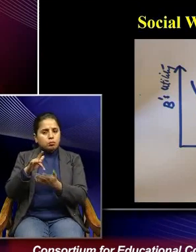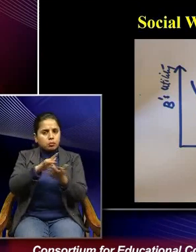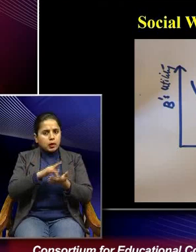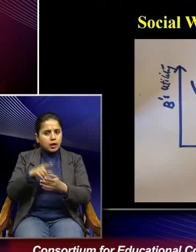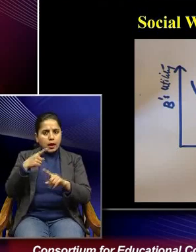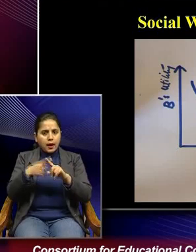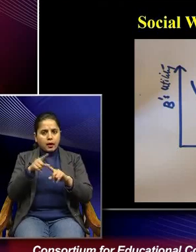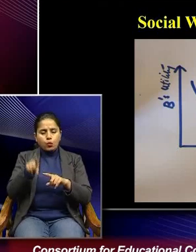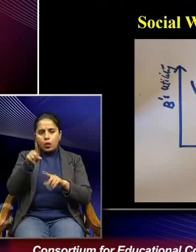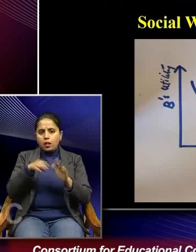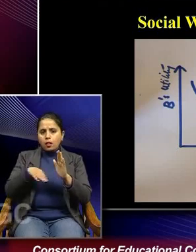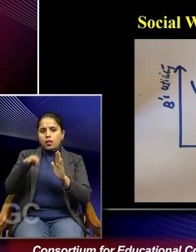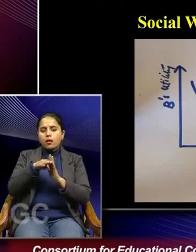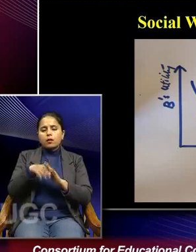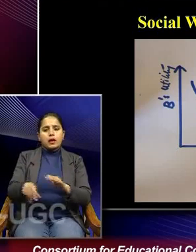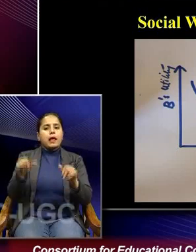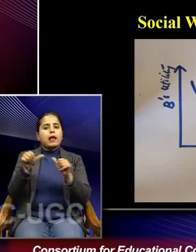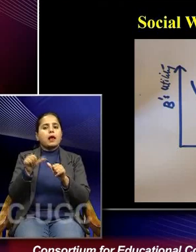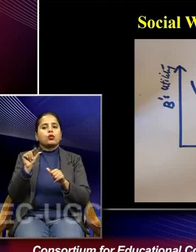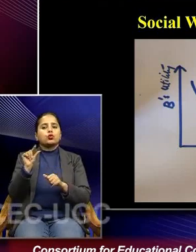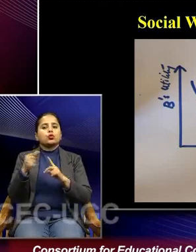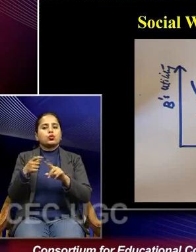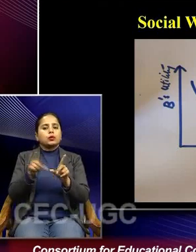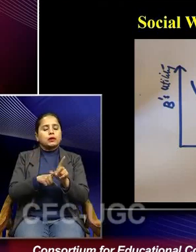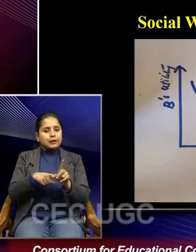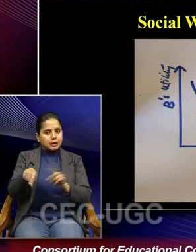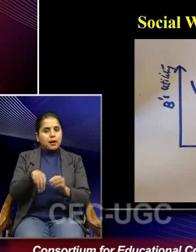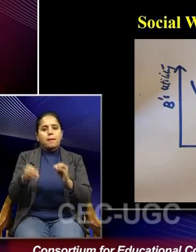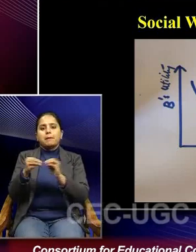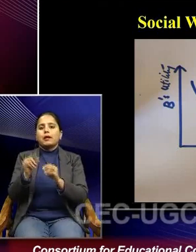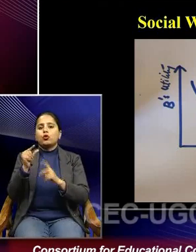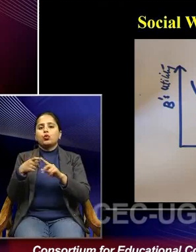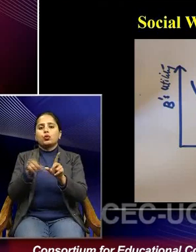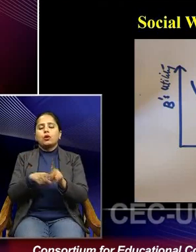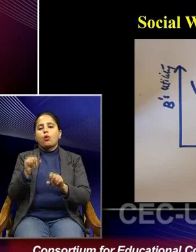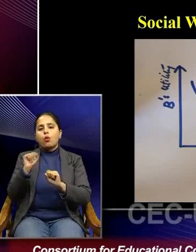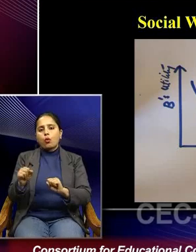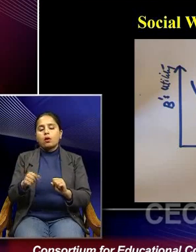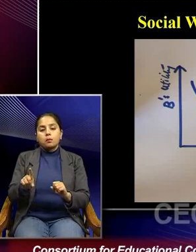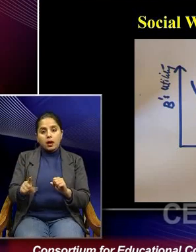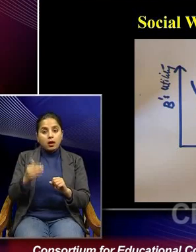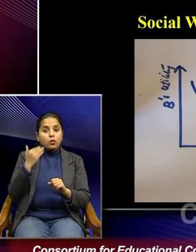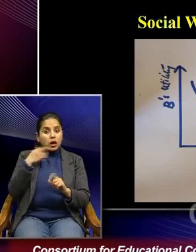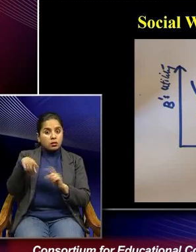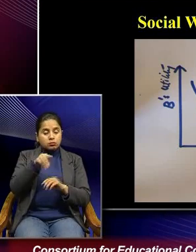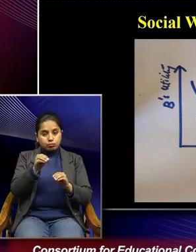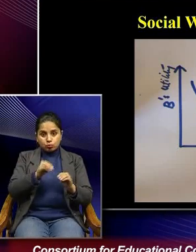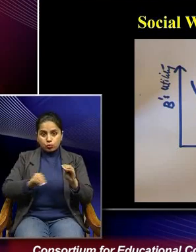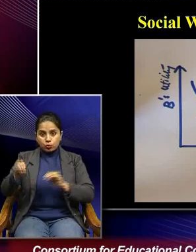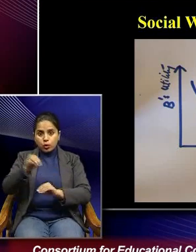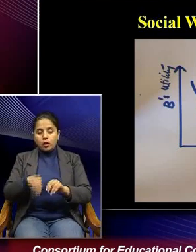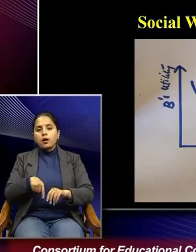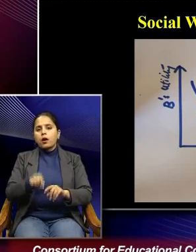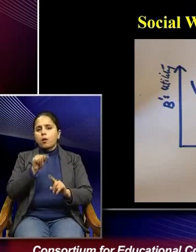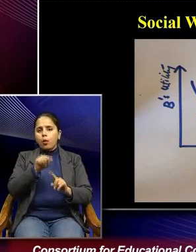with one level of A's utility and one level of B's utility. But when you move from point X